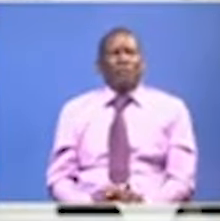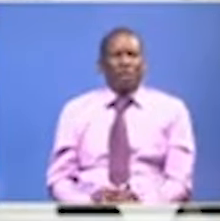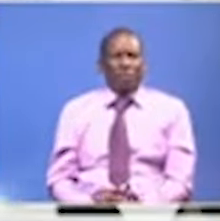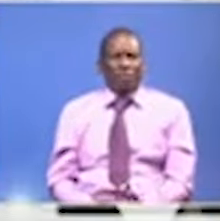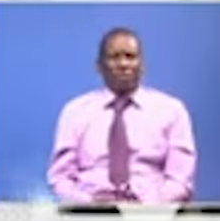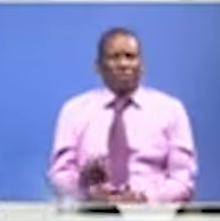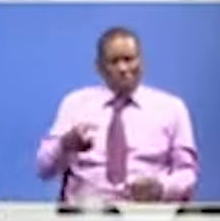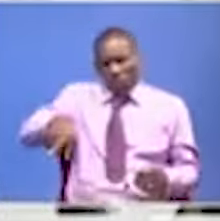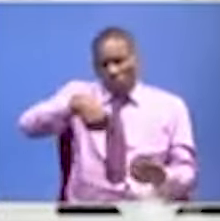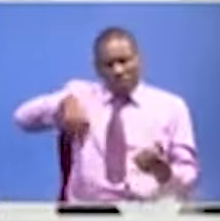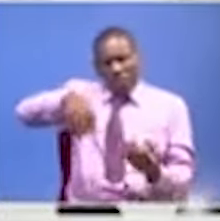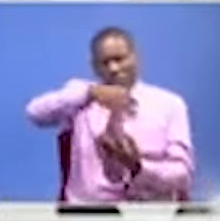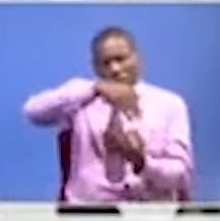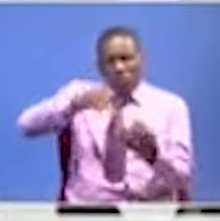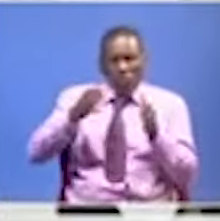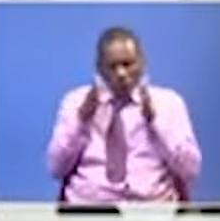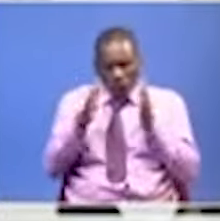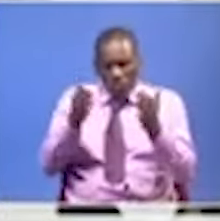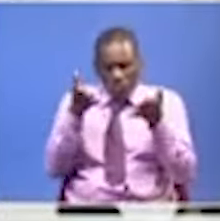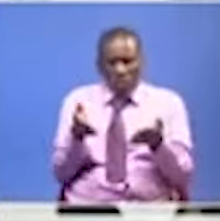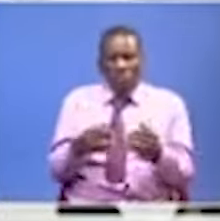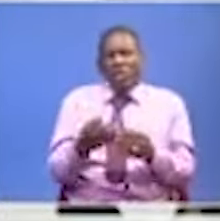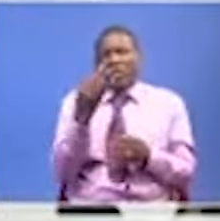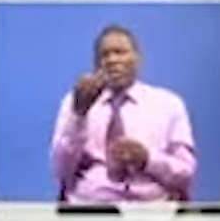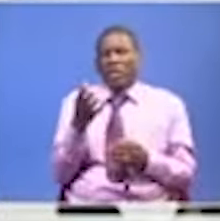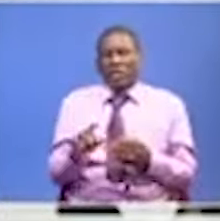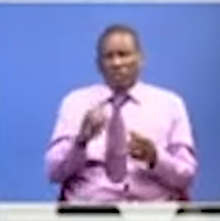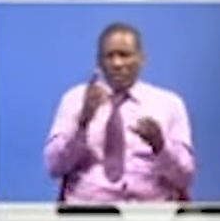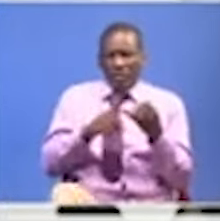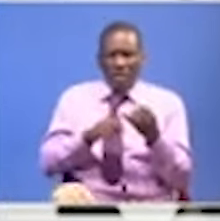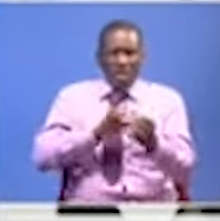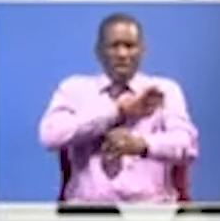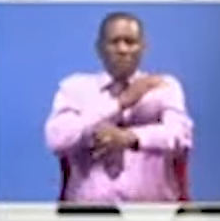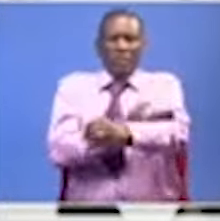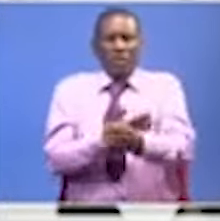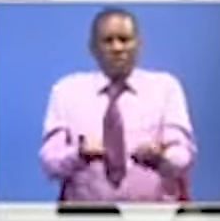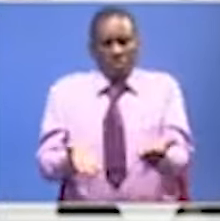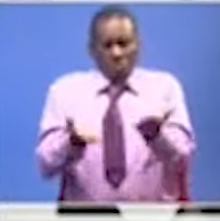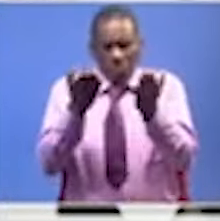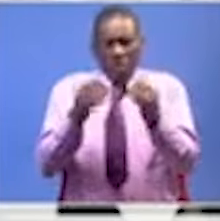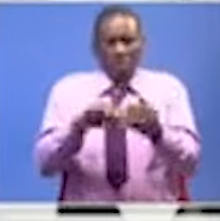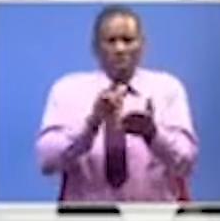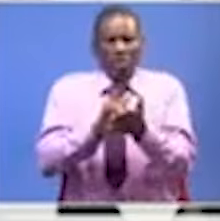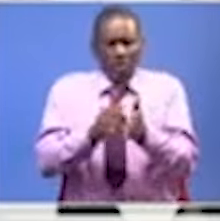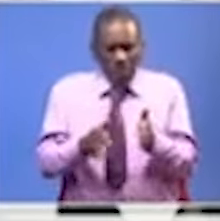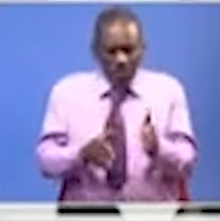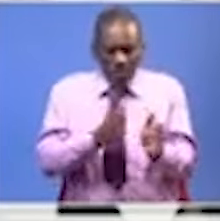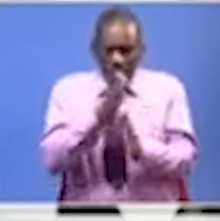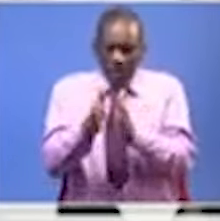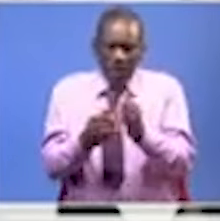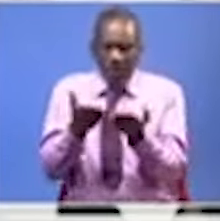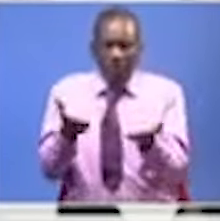For us as a federation, we really focus now on three things. That is capacity building, that is infrastructure and